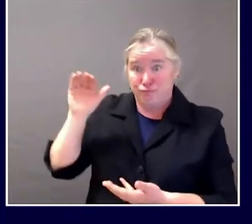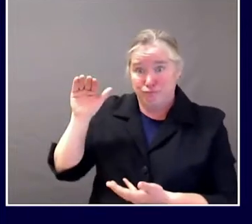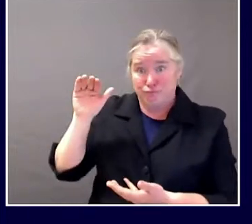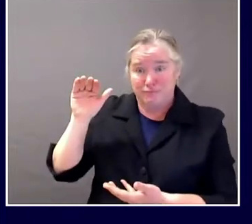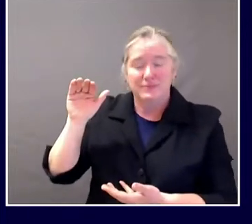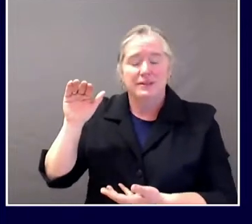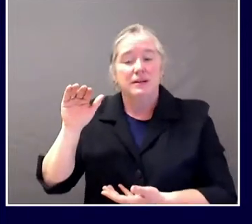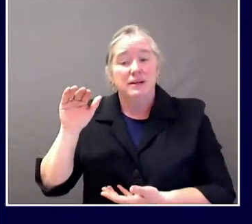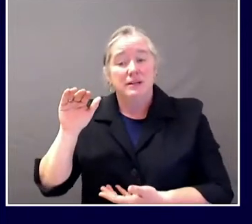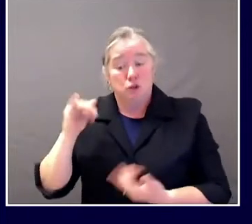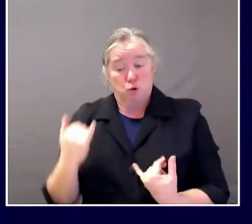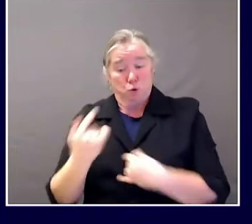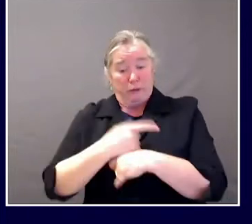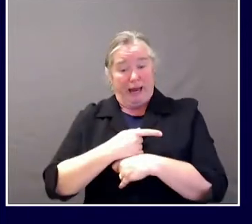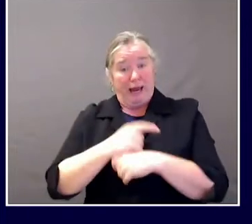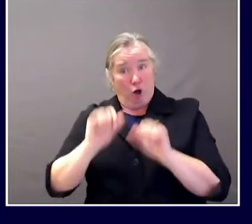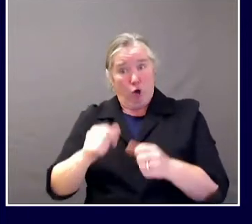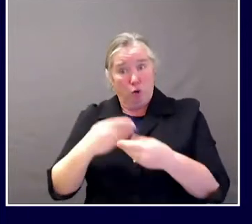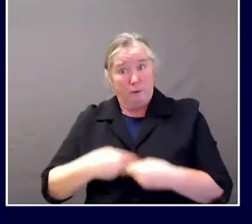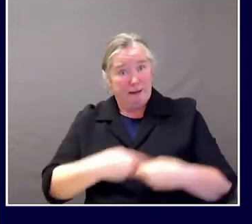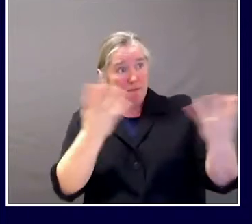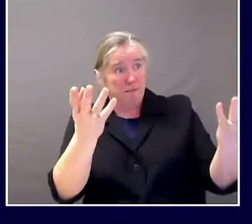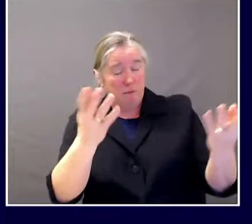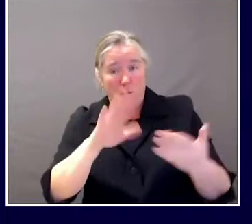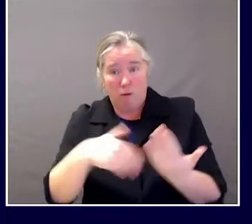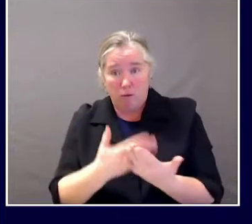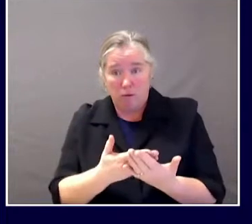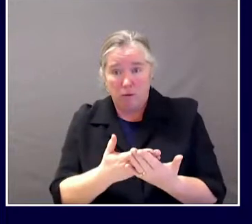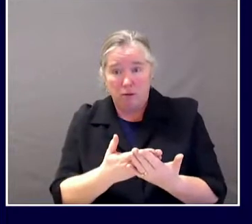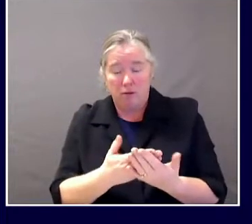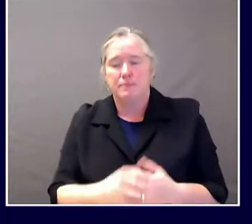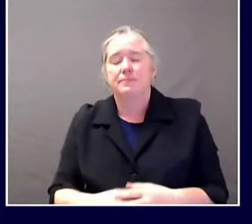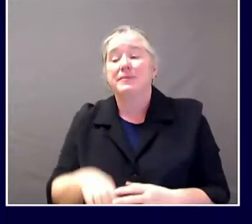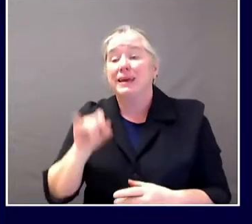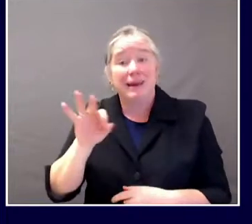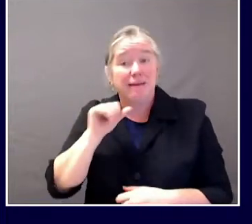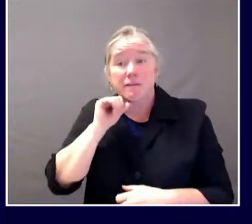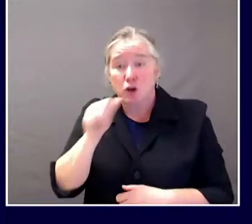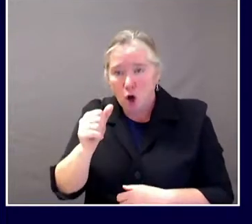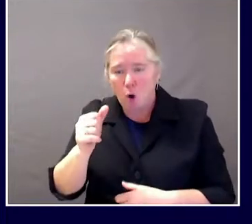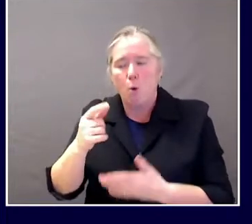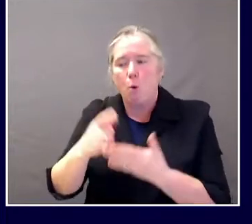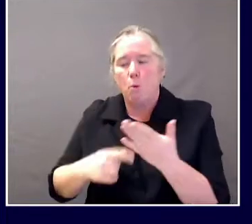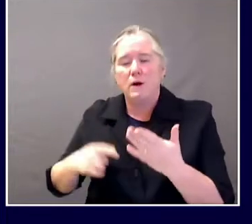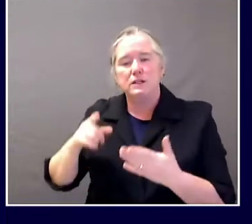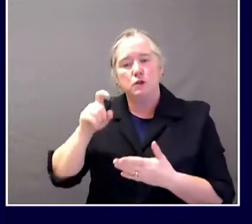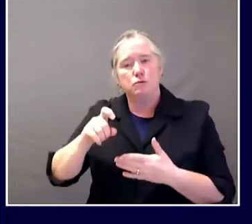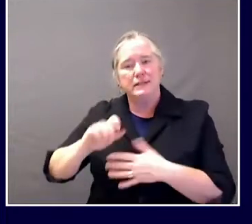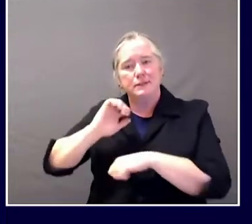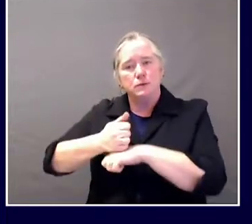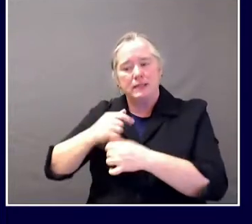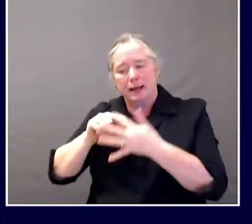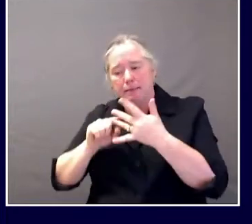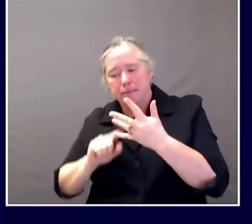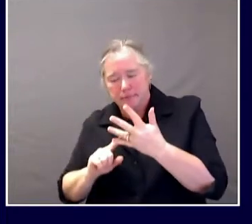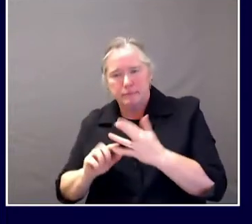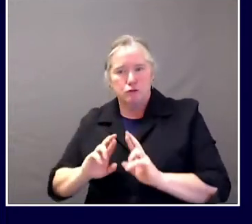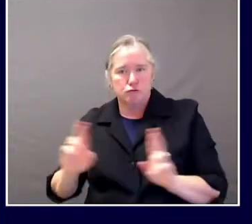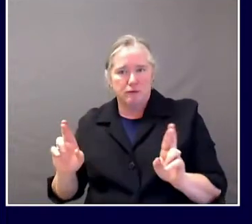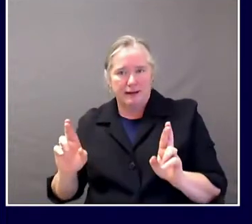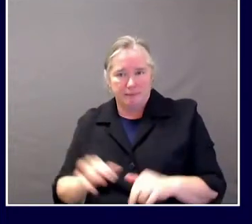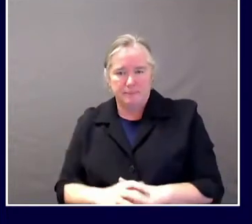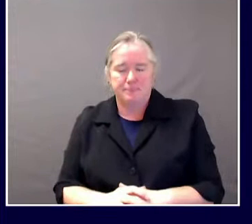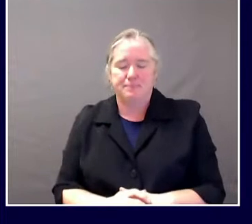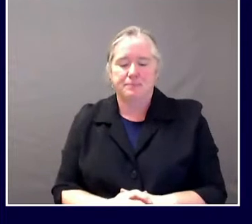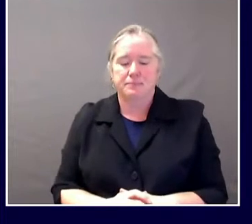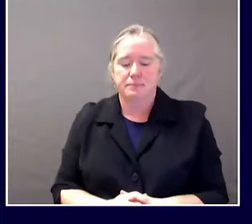that right now? What needs to be put in place to handle that? Well, Morgan, let's be very clear. There